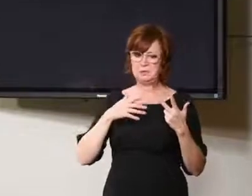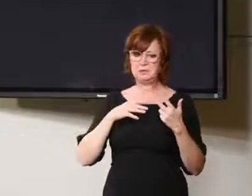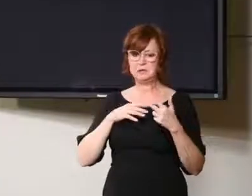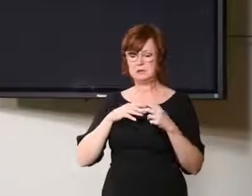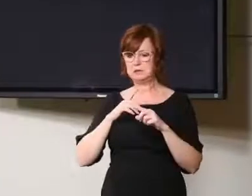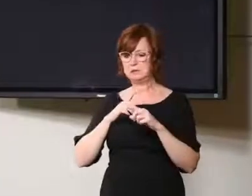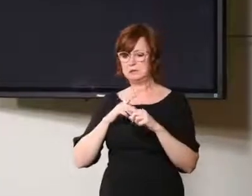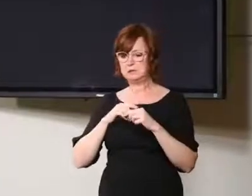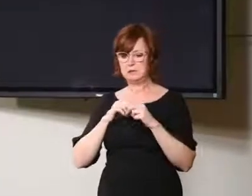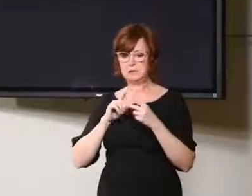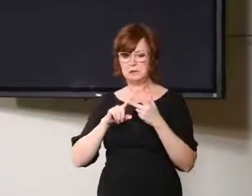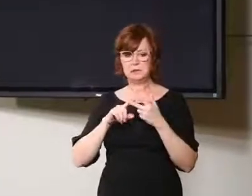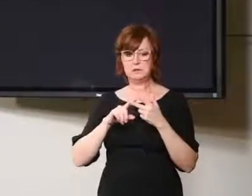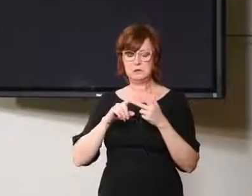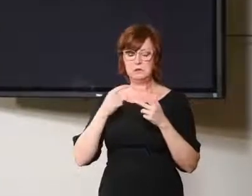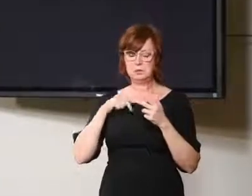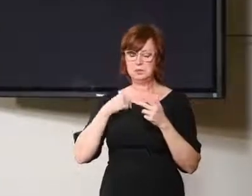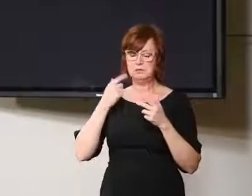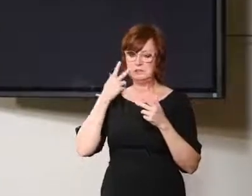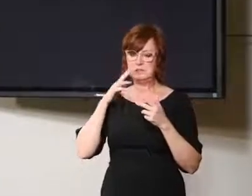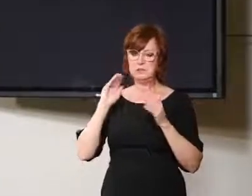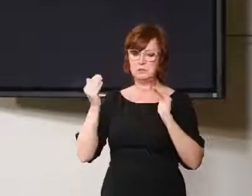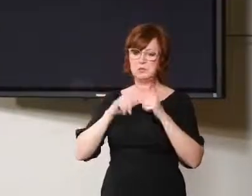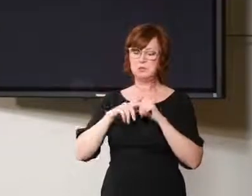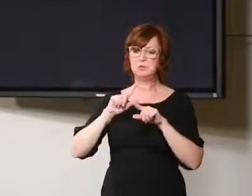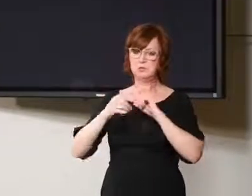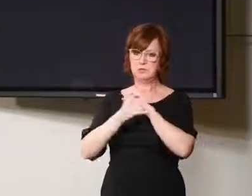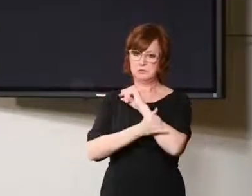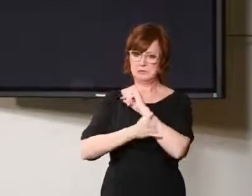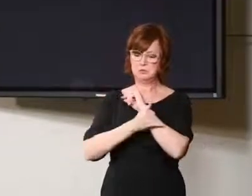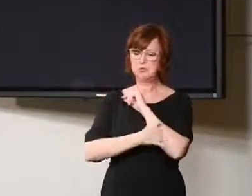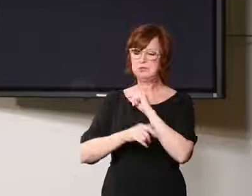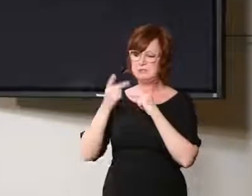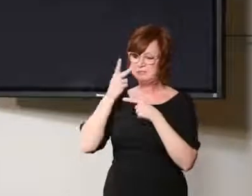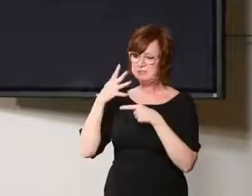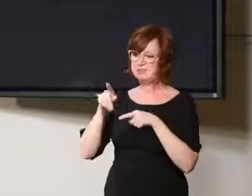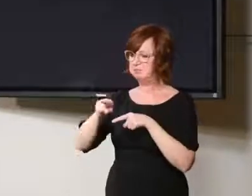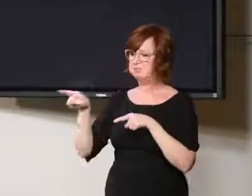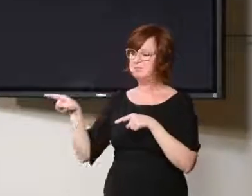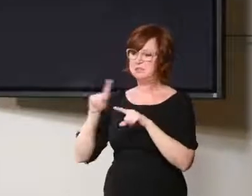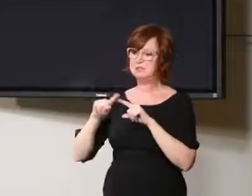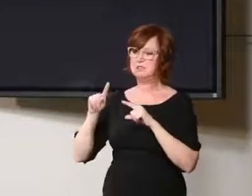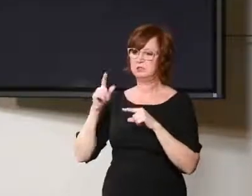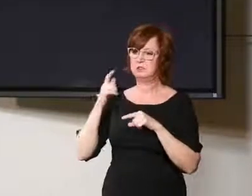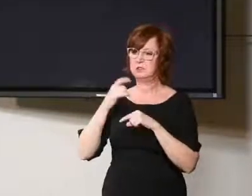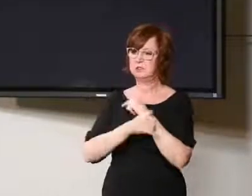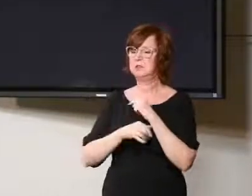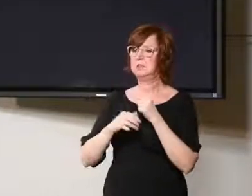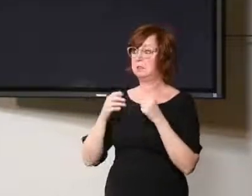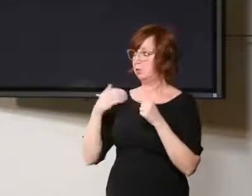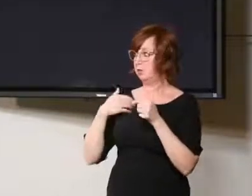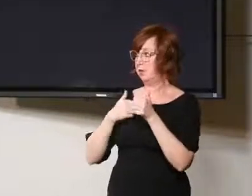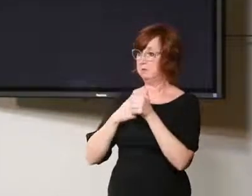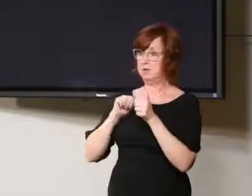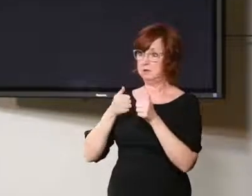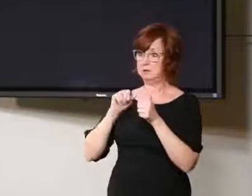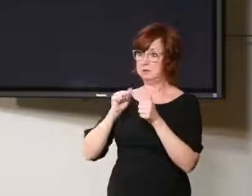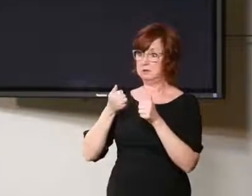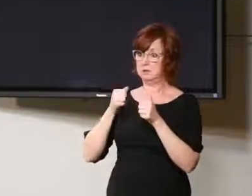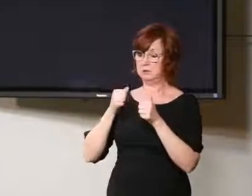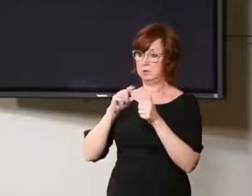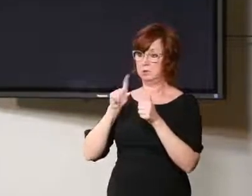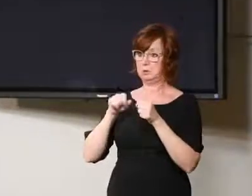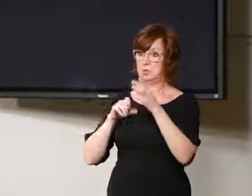along what other countries have seen. Do you have a follow-up, Guy? Yes, thank you. And this is for Dr. Shahab again. It's sort